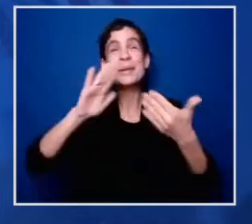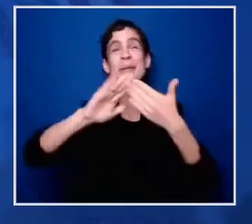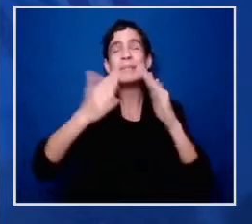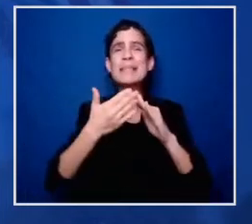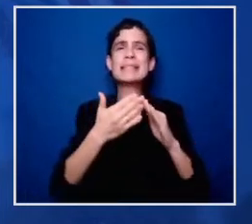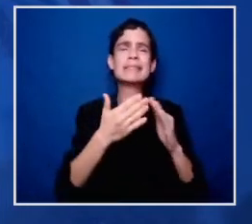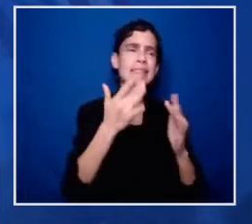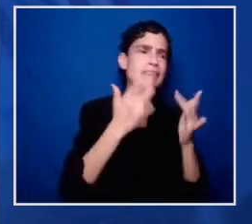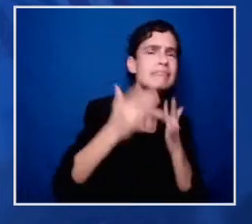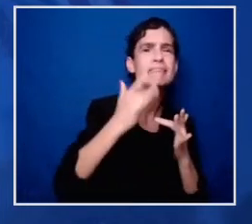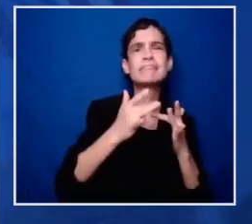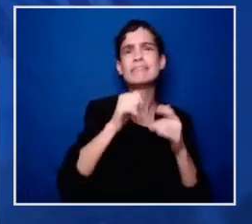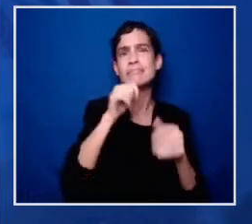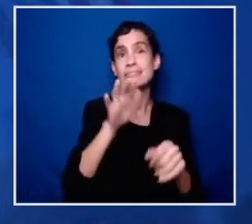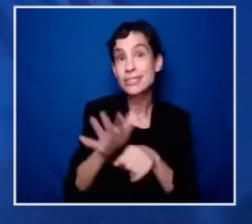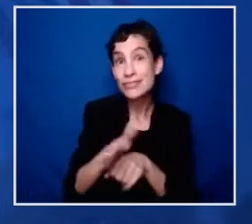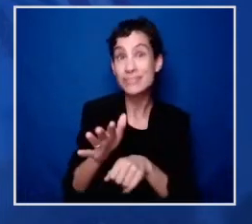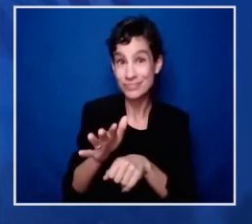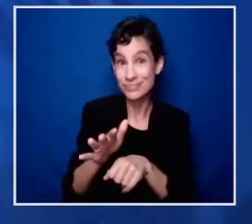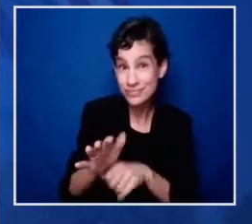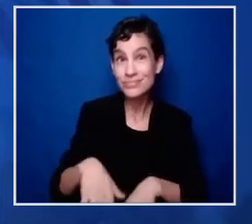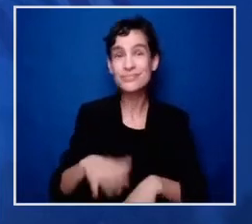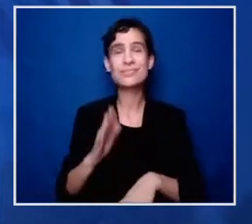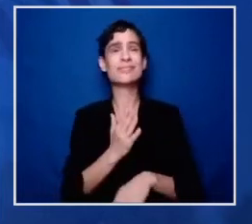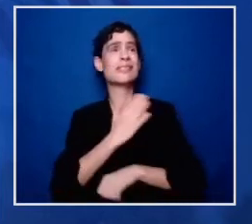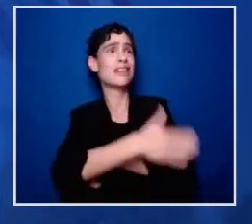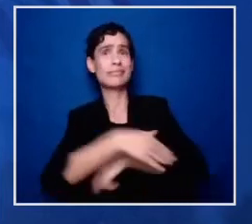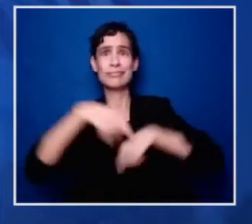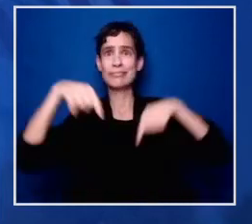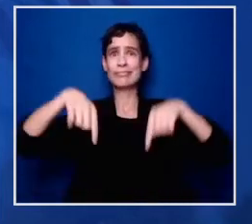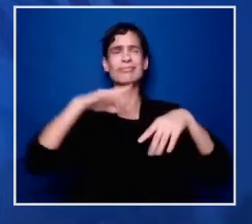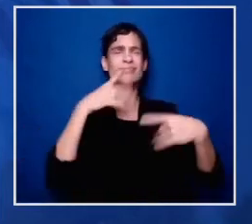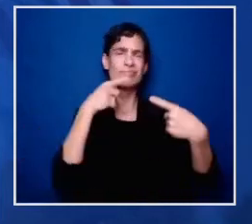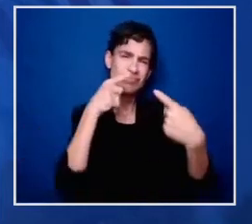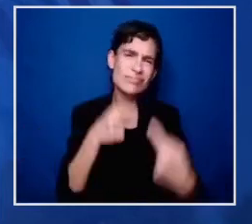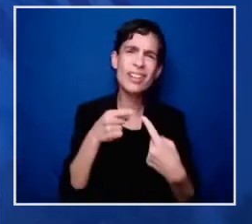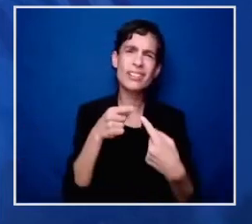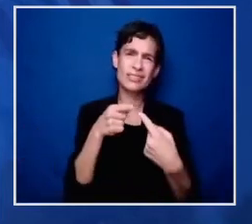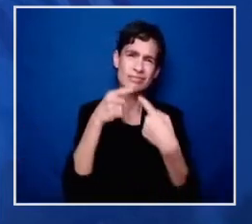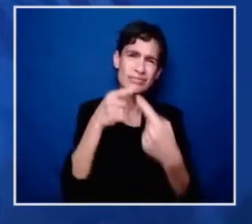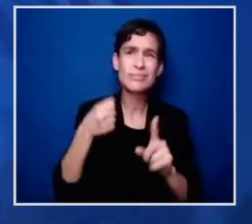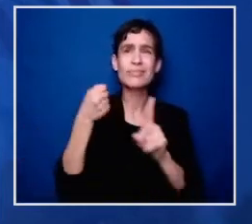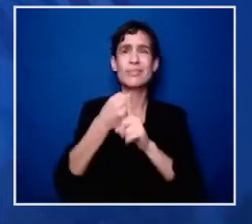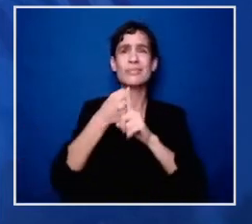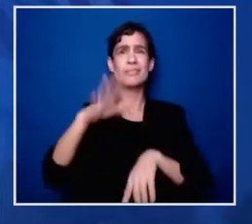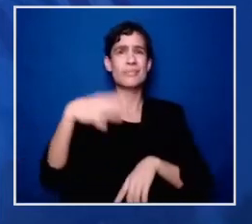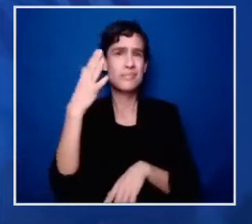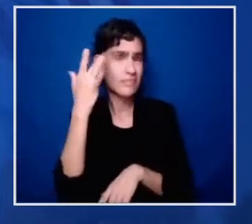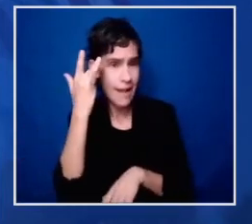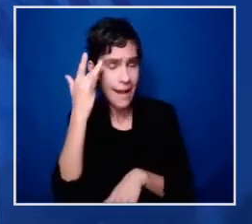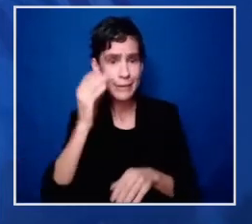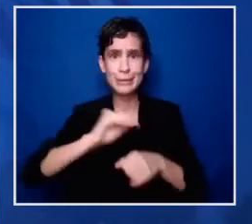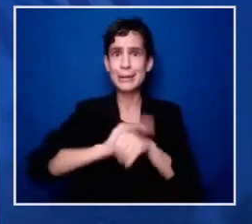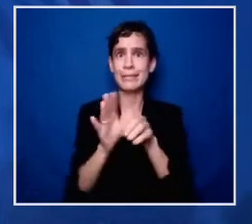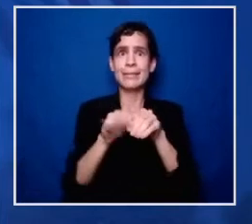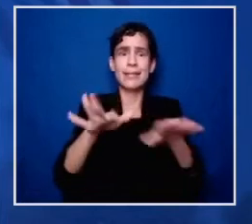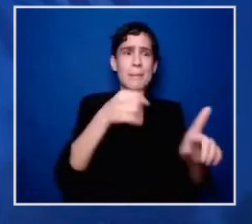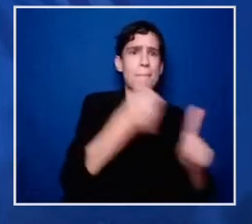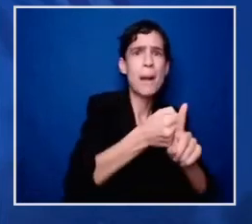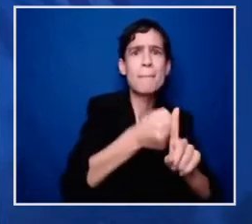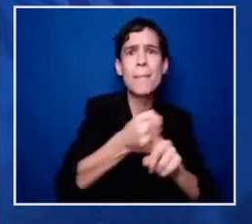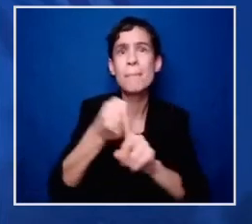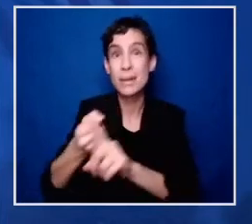this pandemic and economic recession. We have a lot of work to do together to repair these wounds and